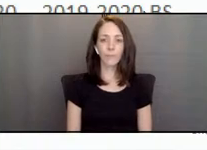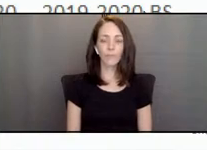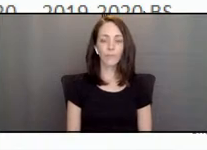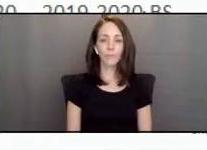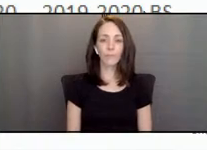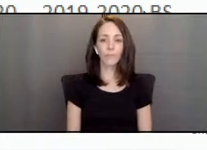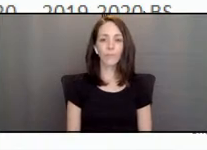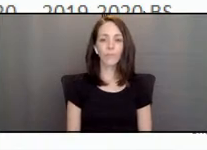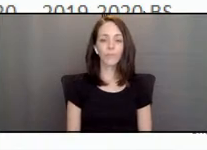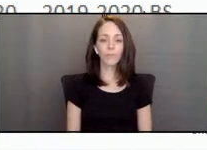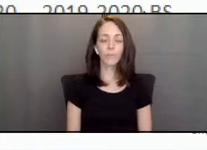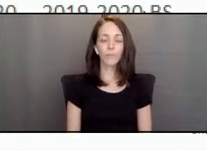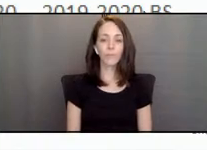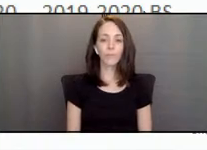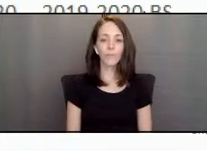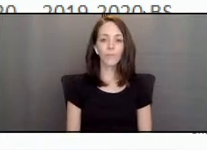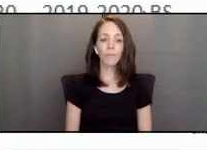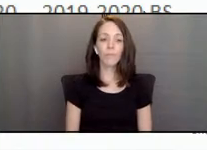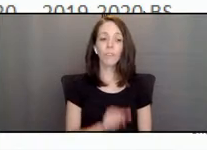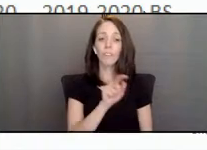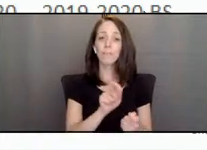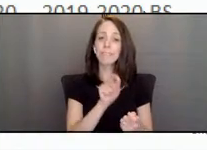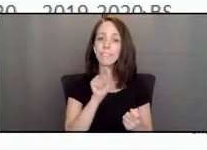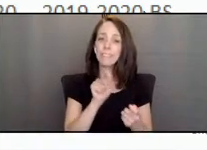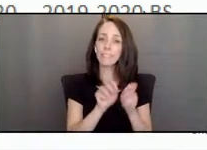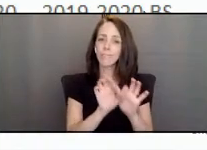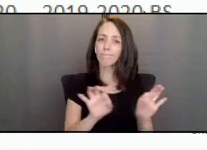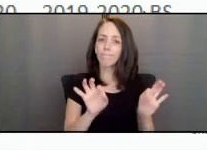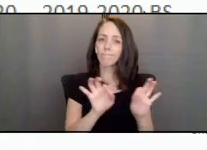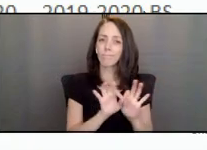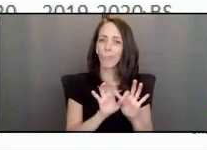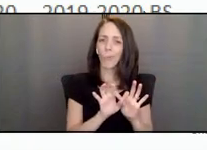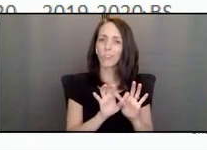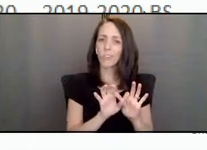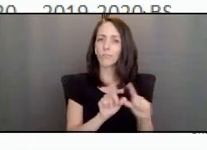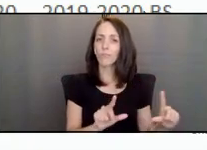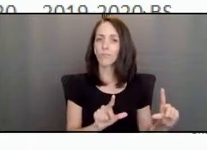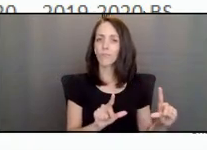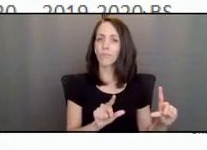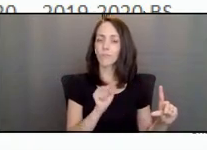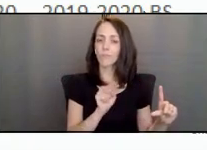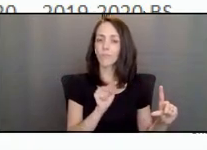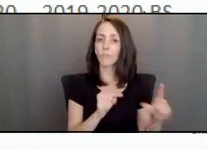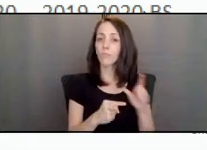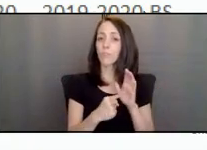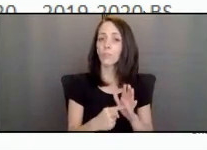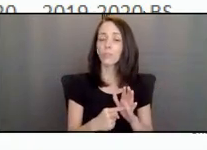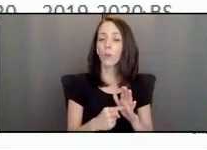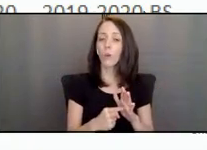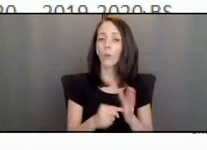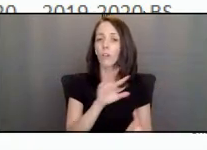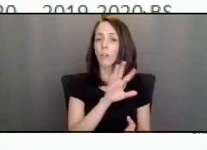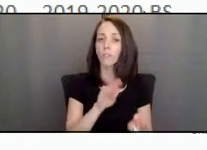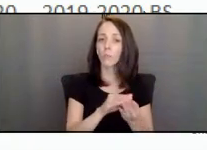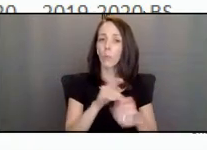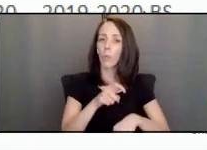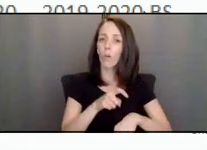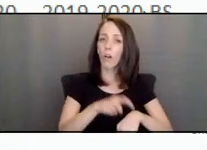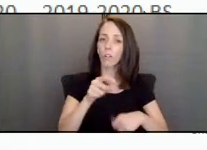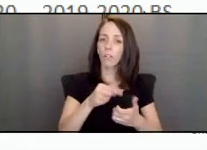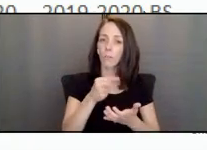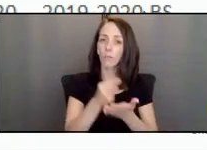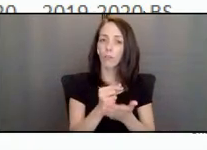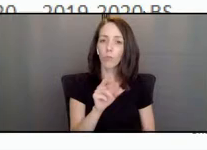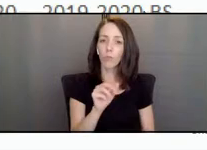This is a particularly important slide showing of the total on-time graduation rates of our